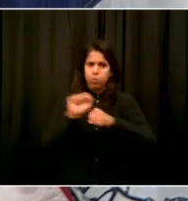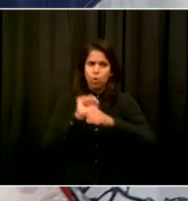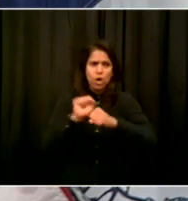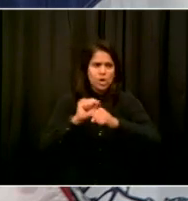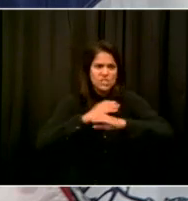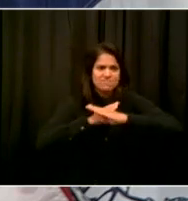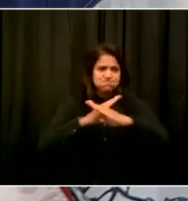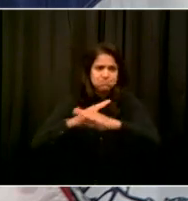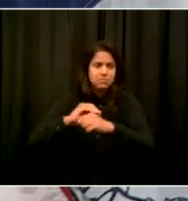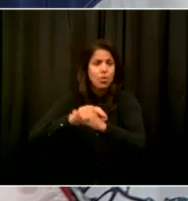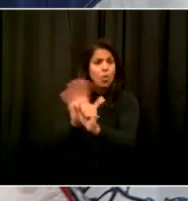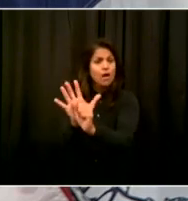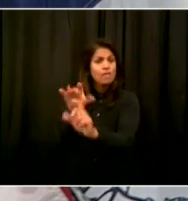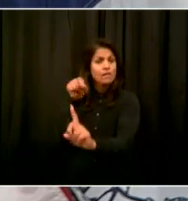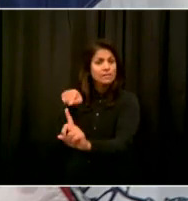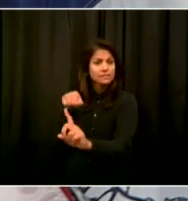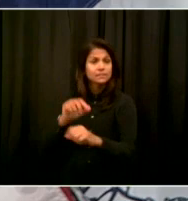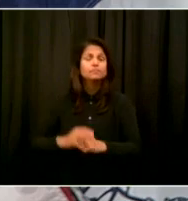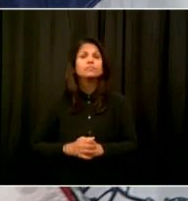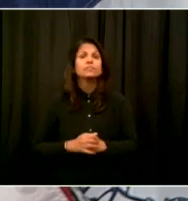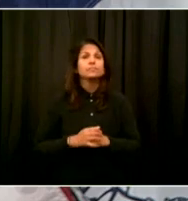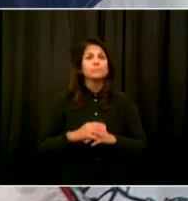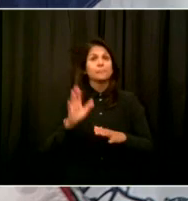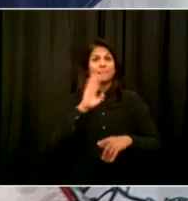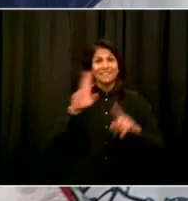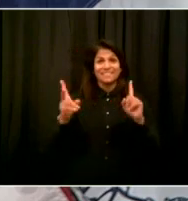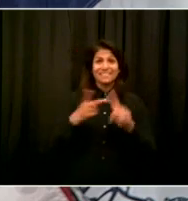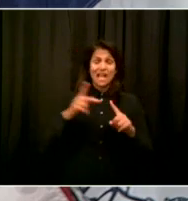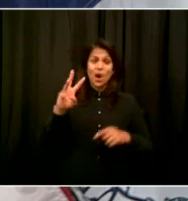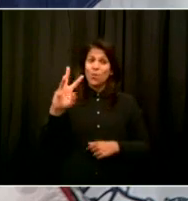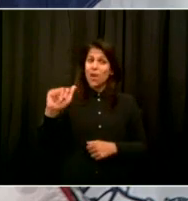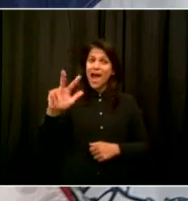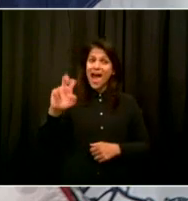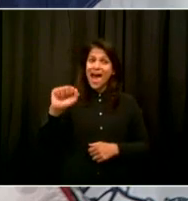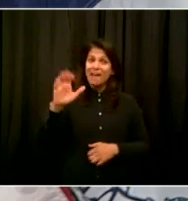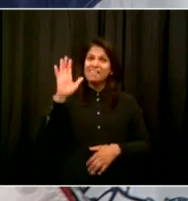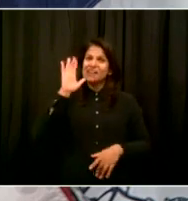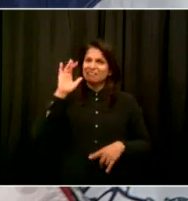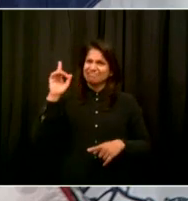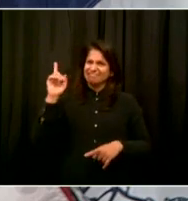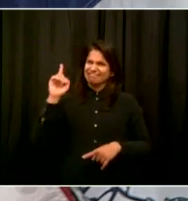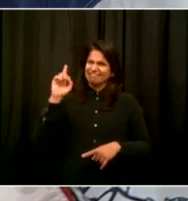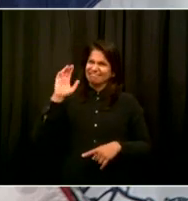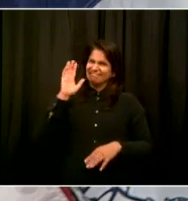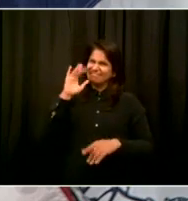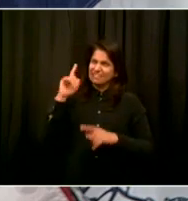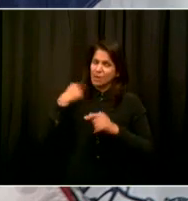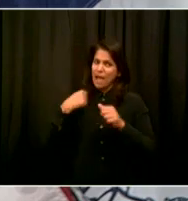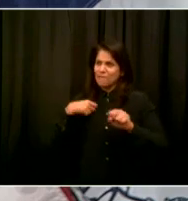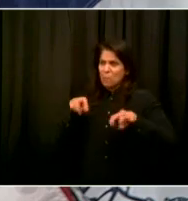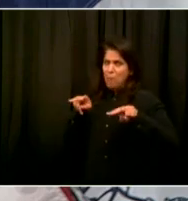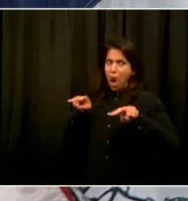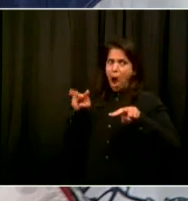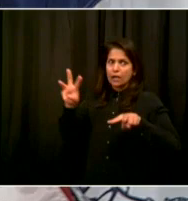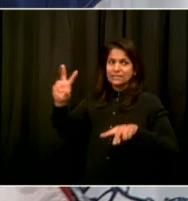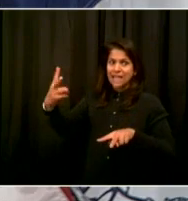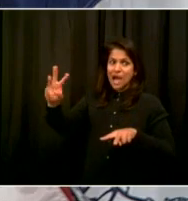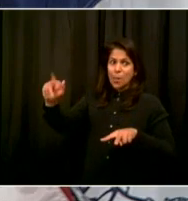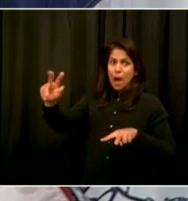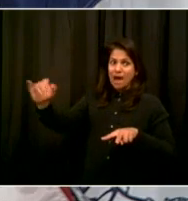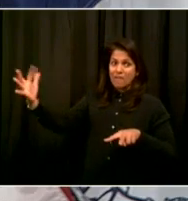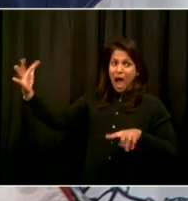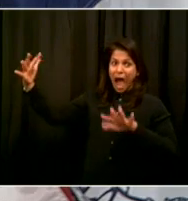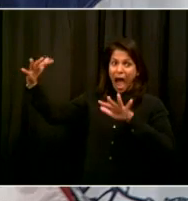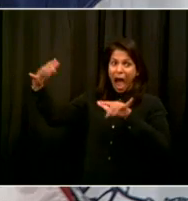dangerously close. I've been telling you for weeks that we had the ability to stop a second wave. And for